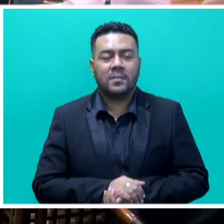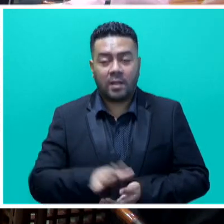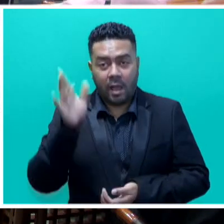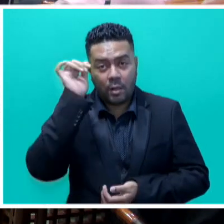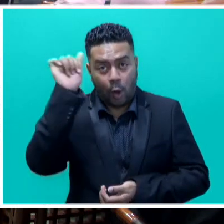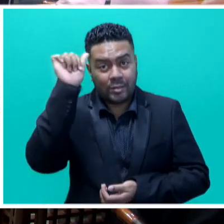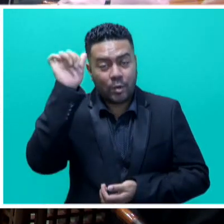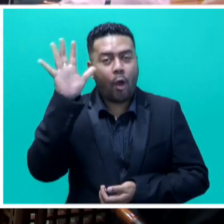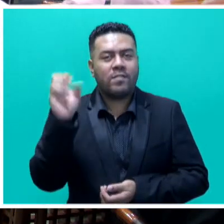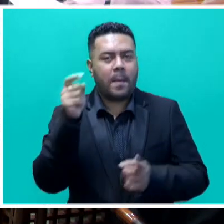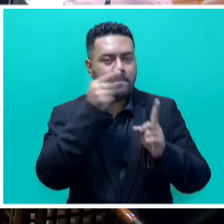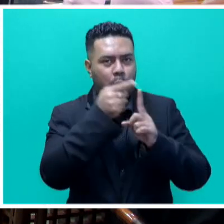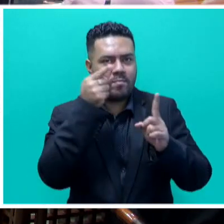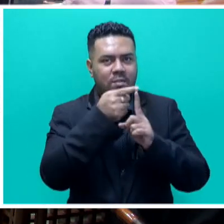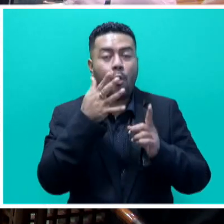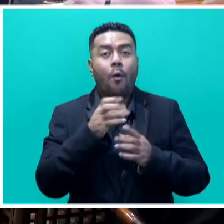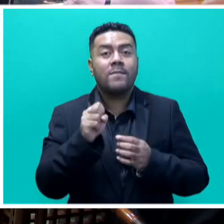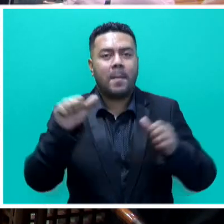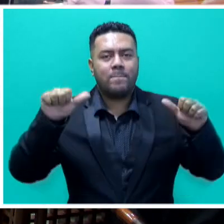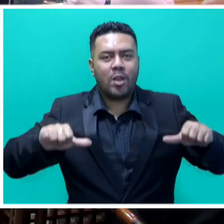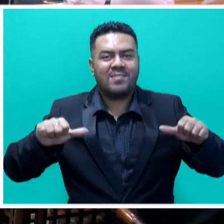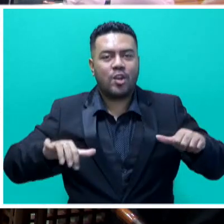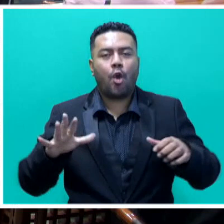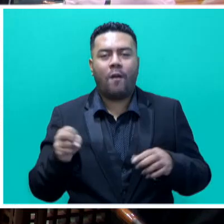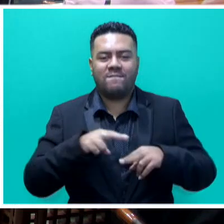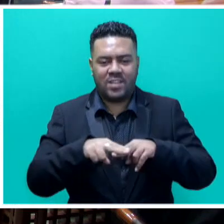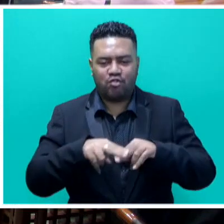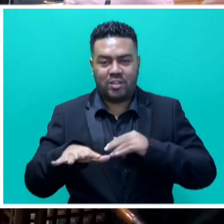Acknowledgement of the appointment of the President of the Republic of Fiji.